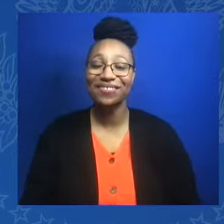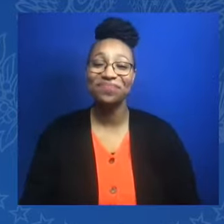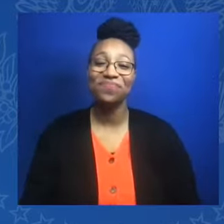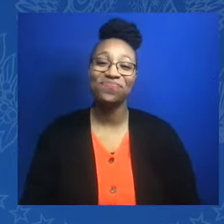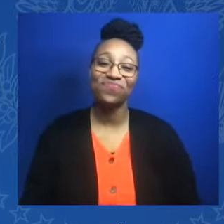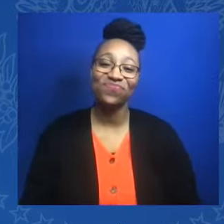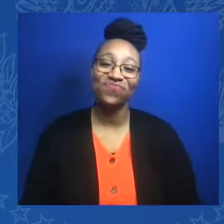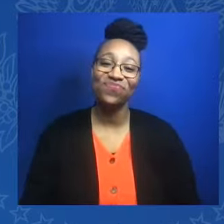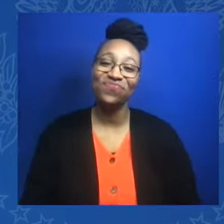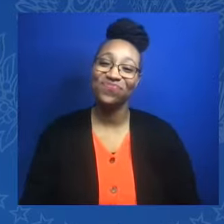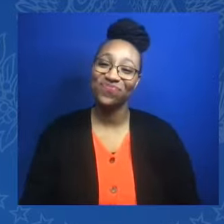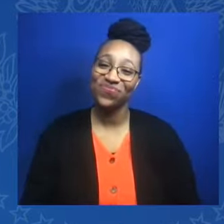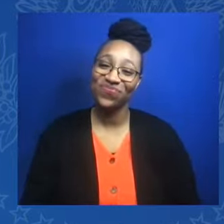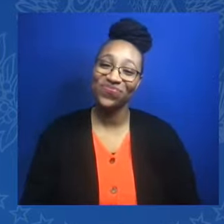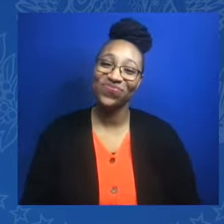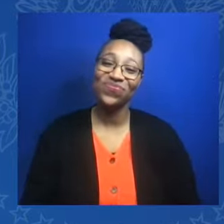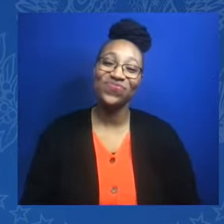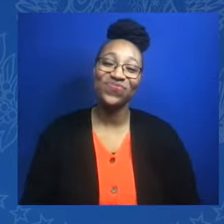I must tell you,